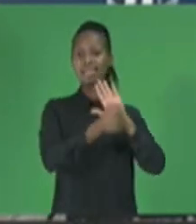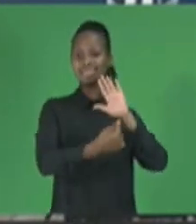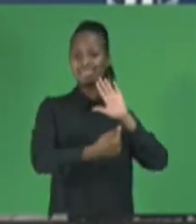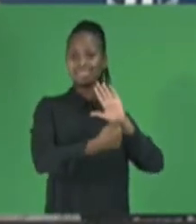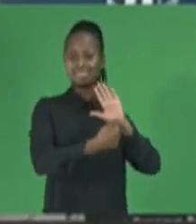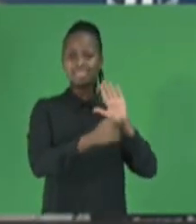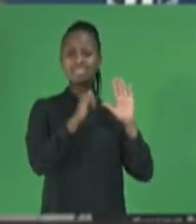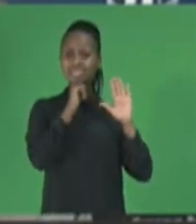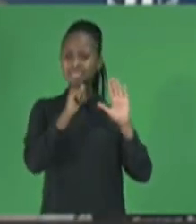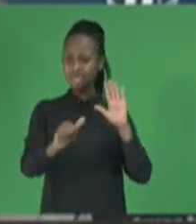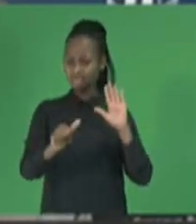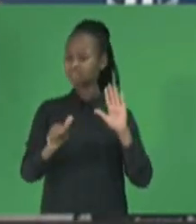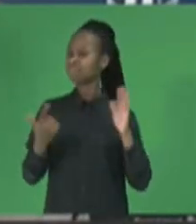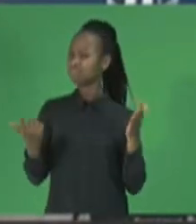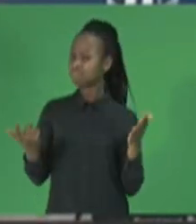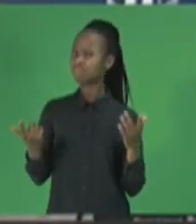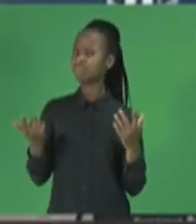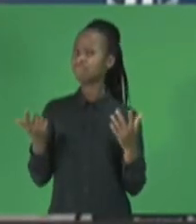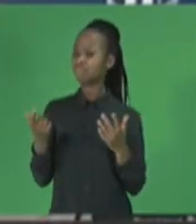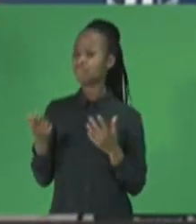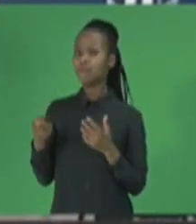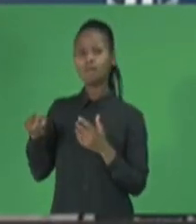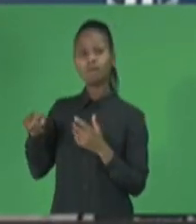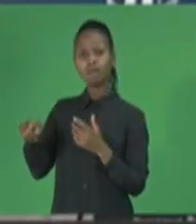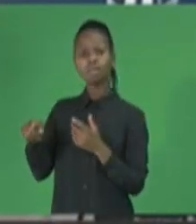for the coordination of